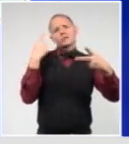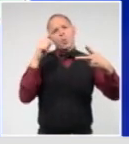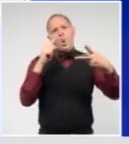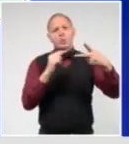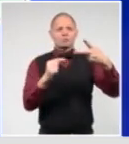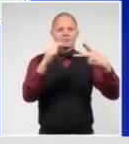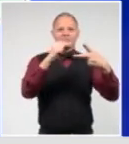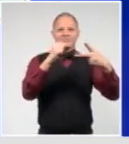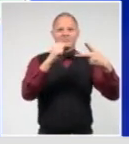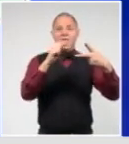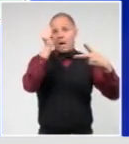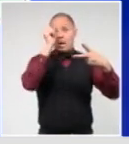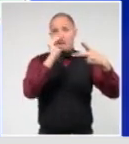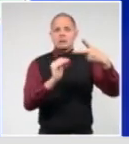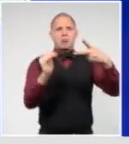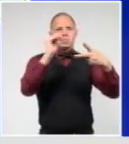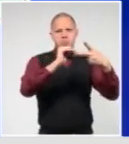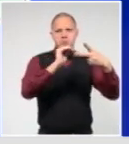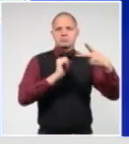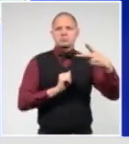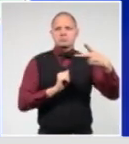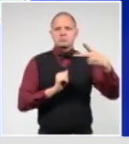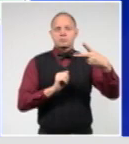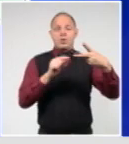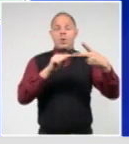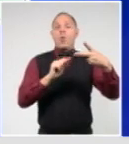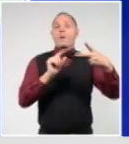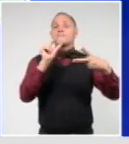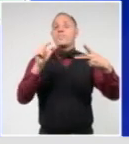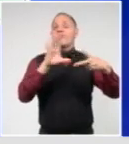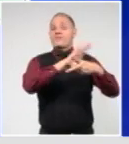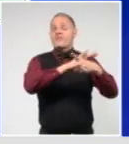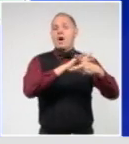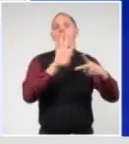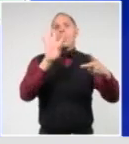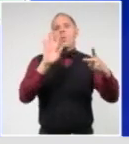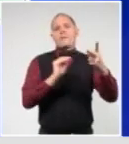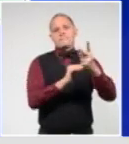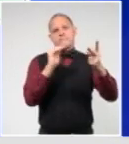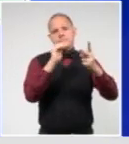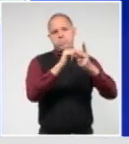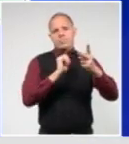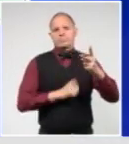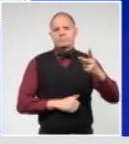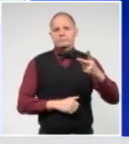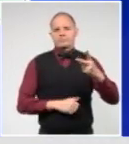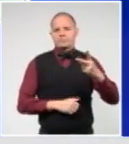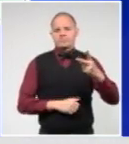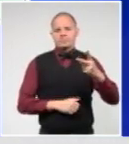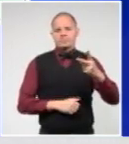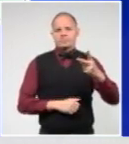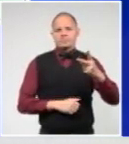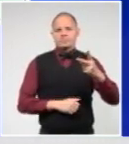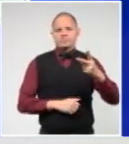193,701 COVID-19 fatalities. India follows with